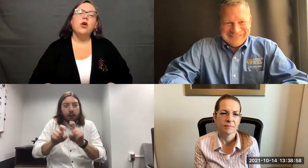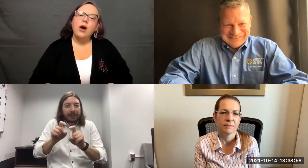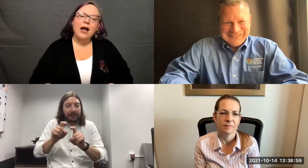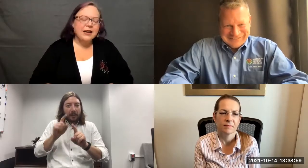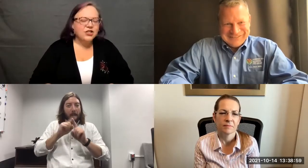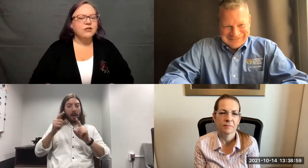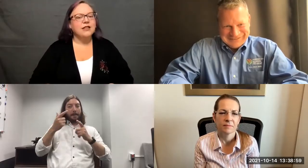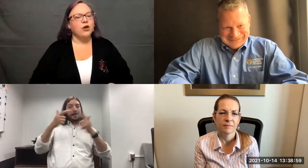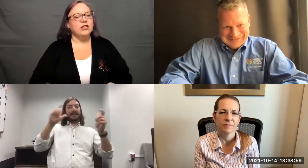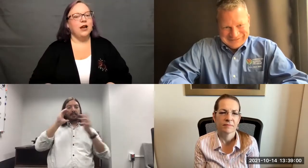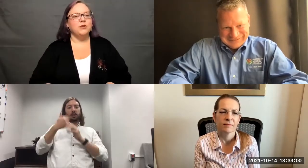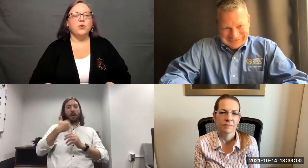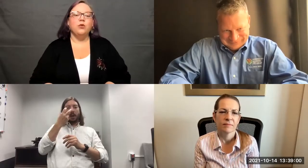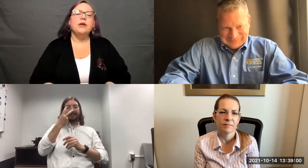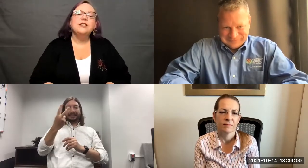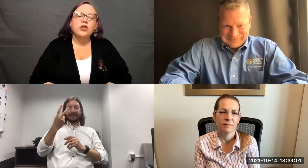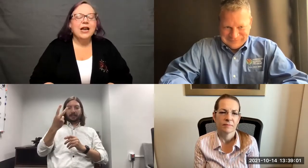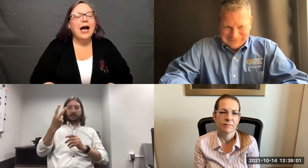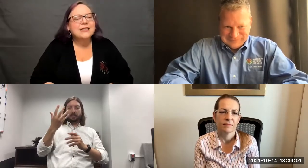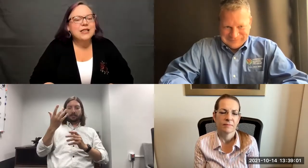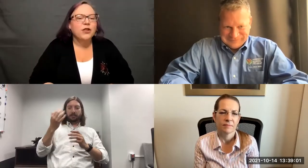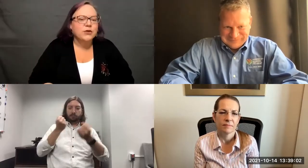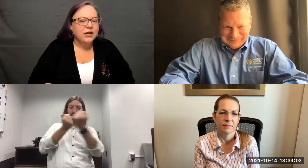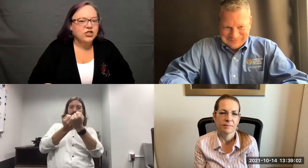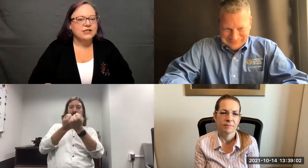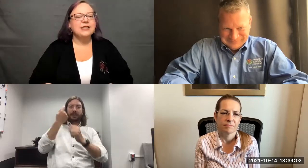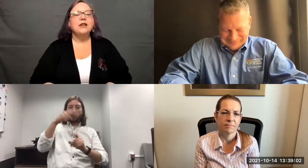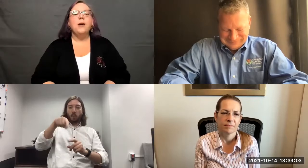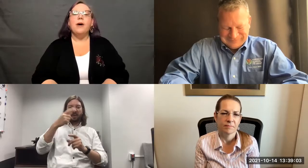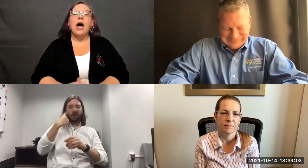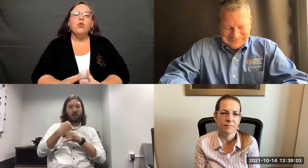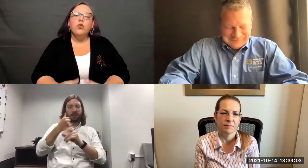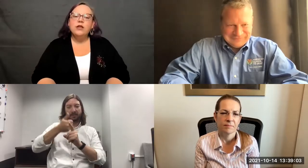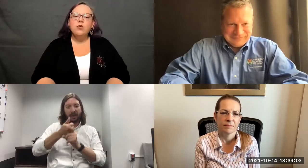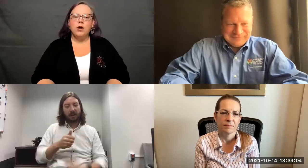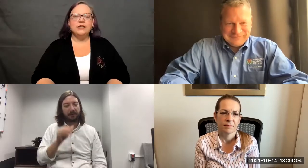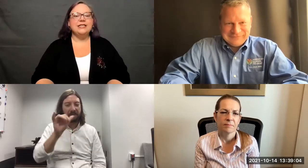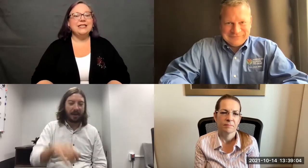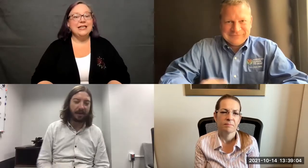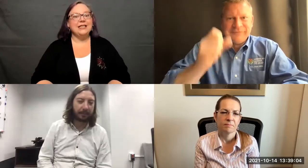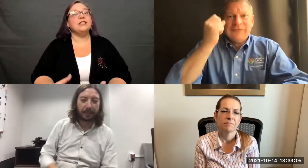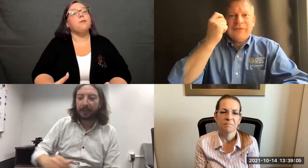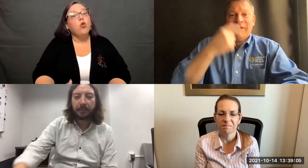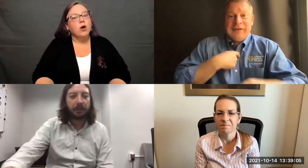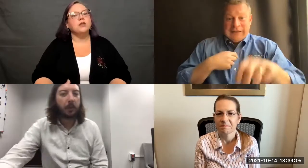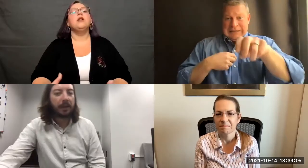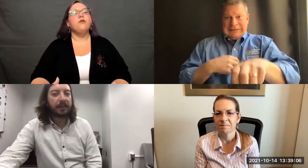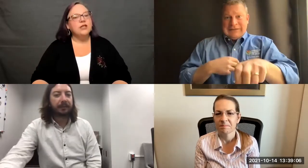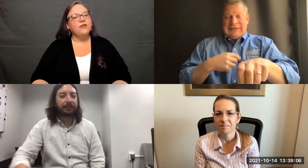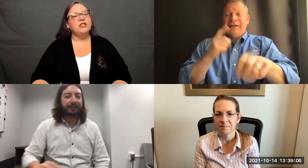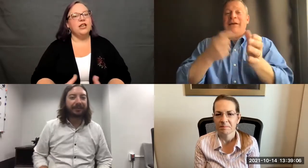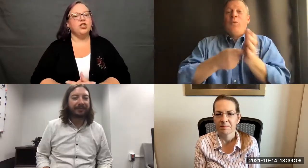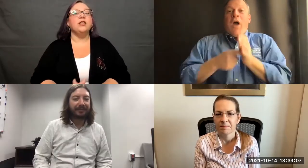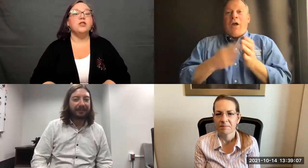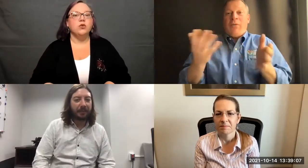so, occasionally there are times when research asks some of those questions, but I really wanted to see the support for